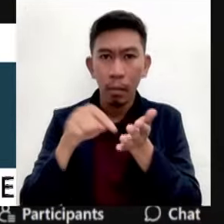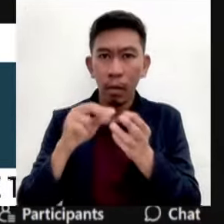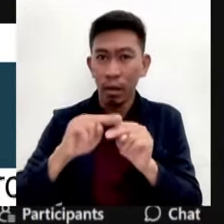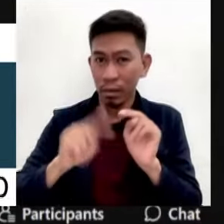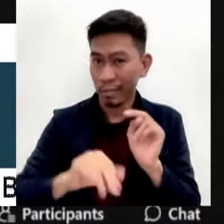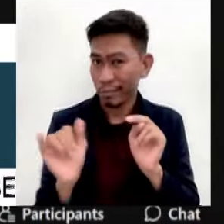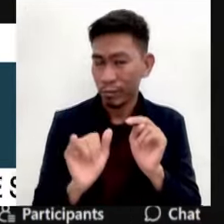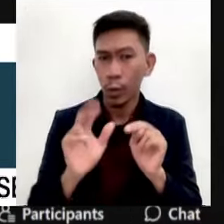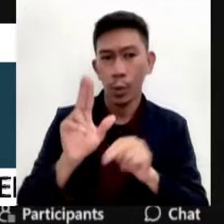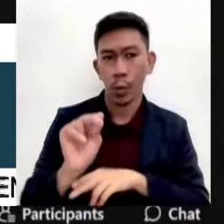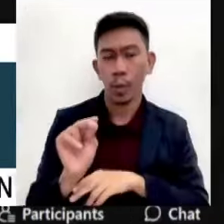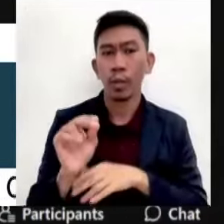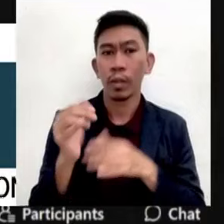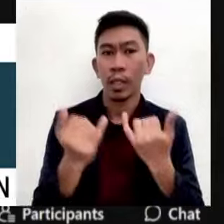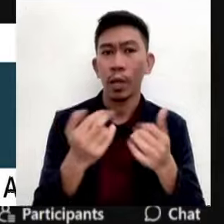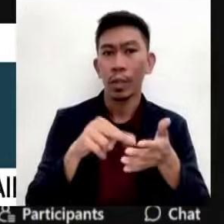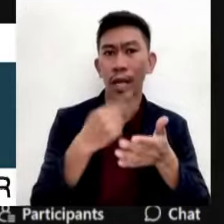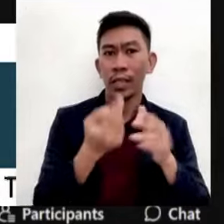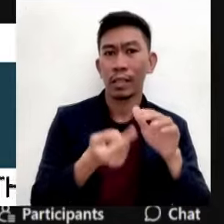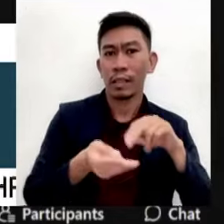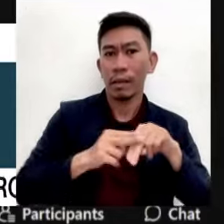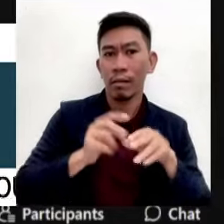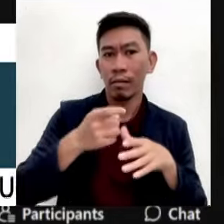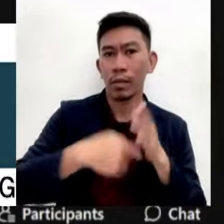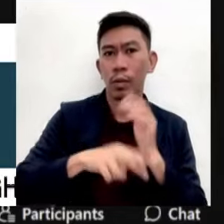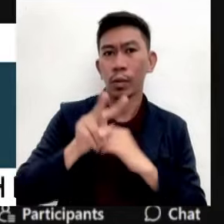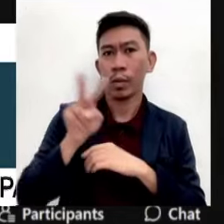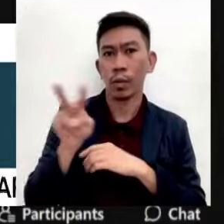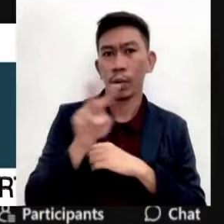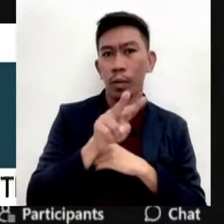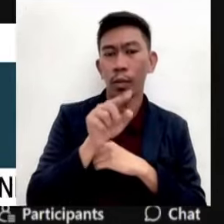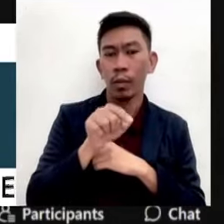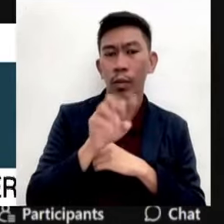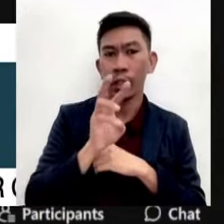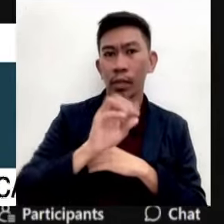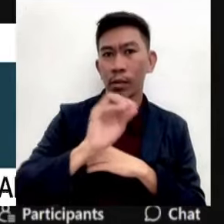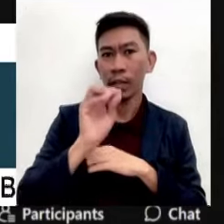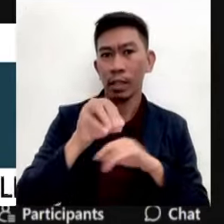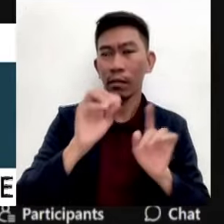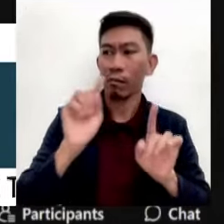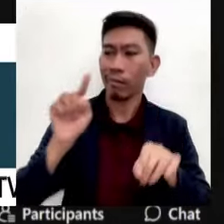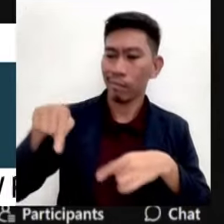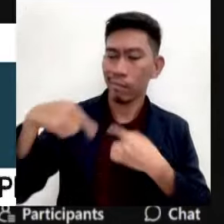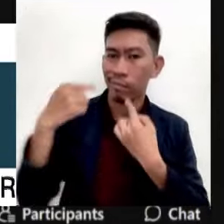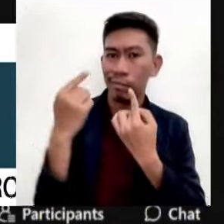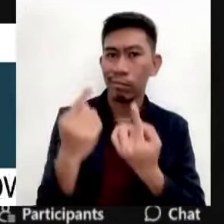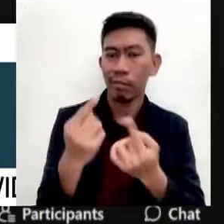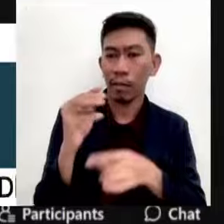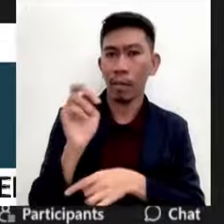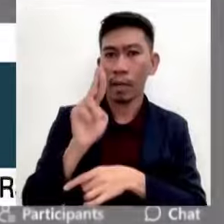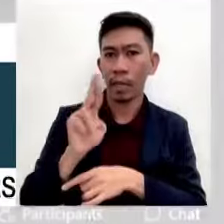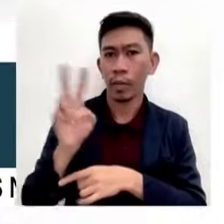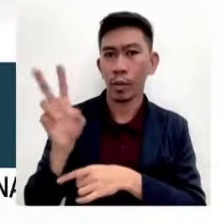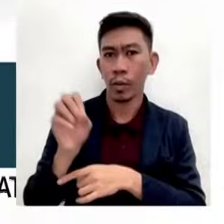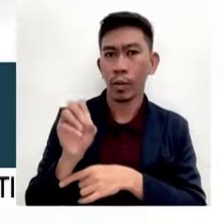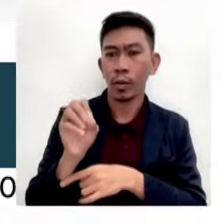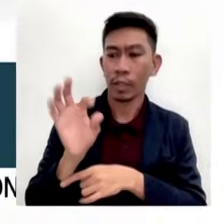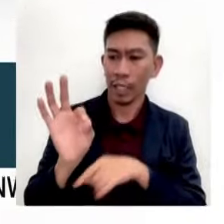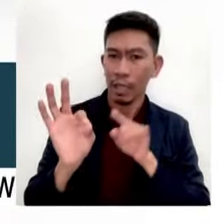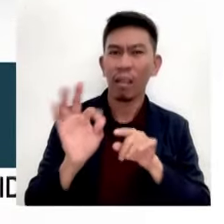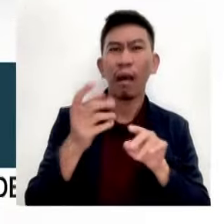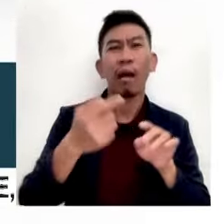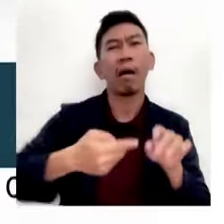sa 22.6%, ang pinakamataas na antas mula March of 2009. Almost